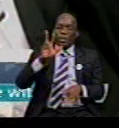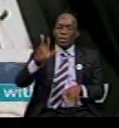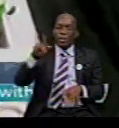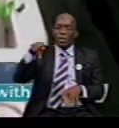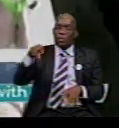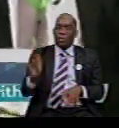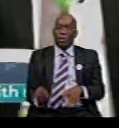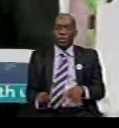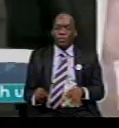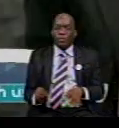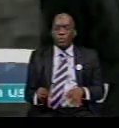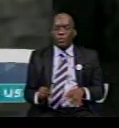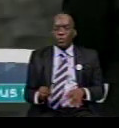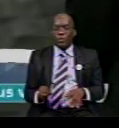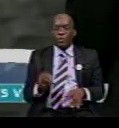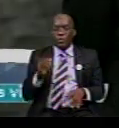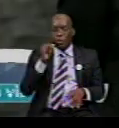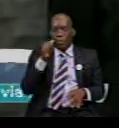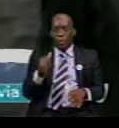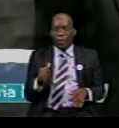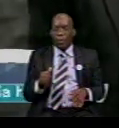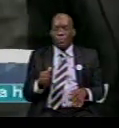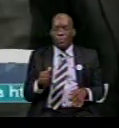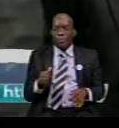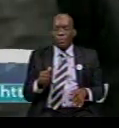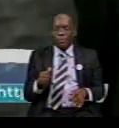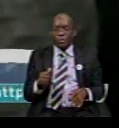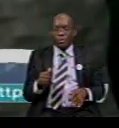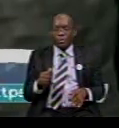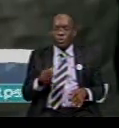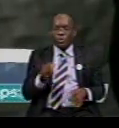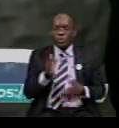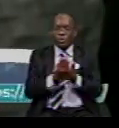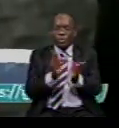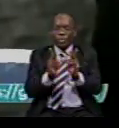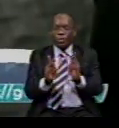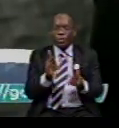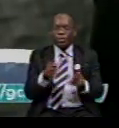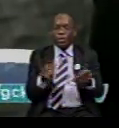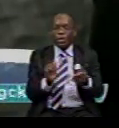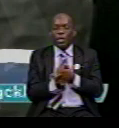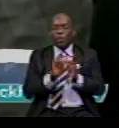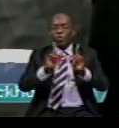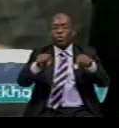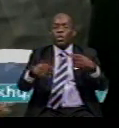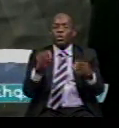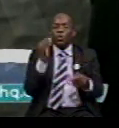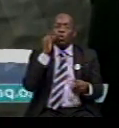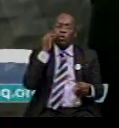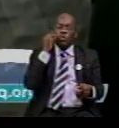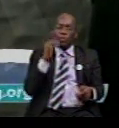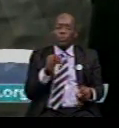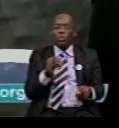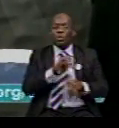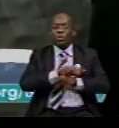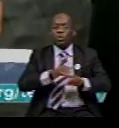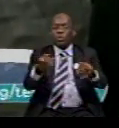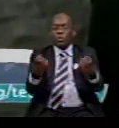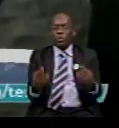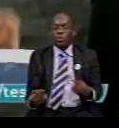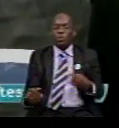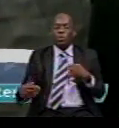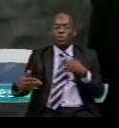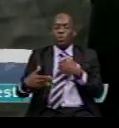home after the crusade, they don't normally come back early for